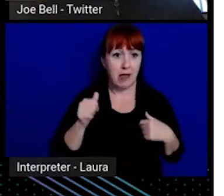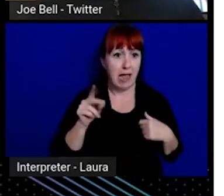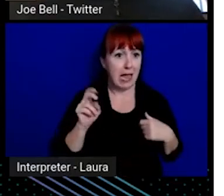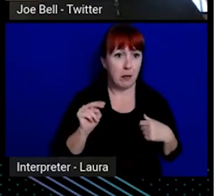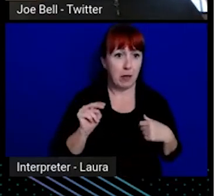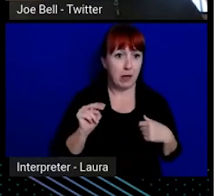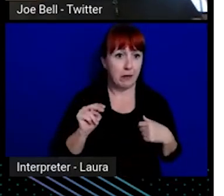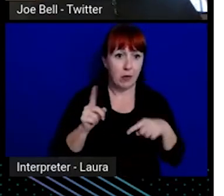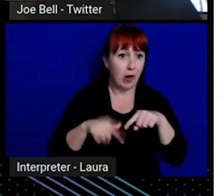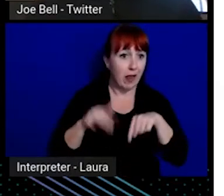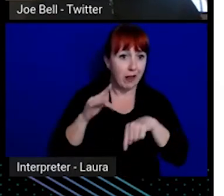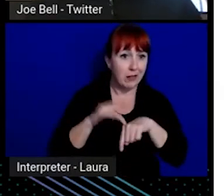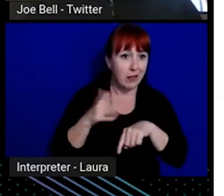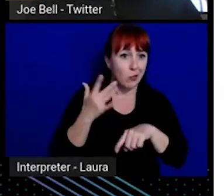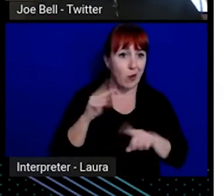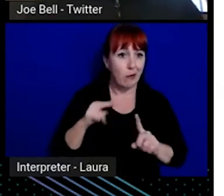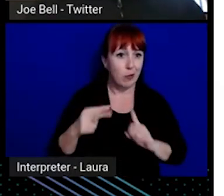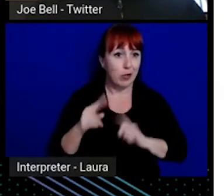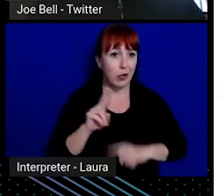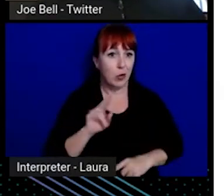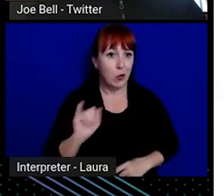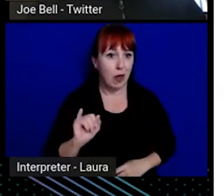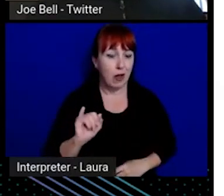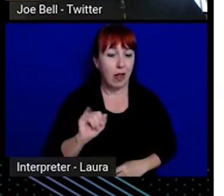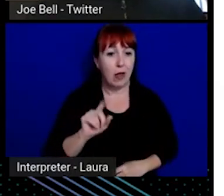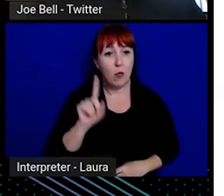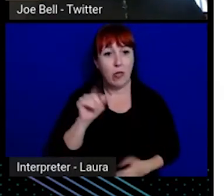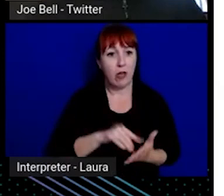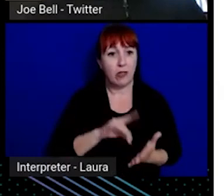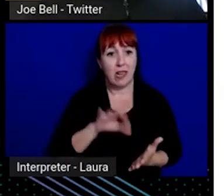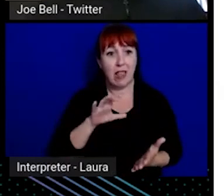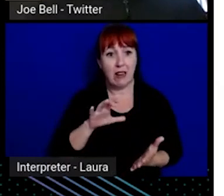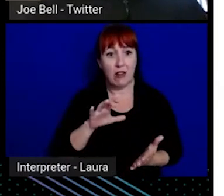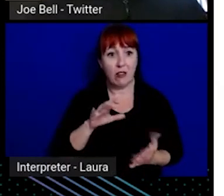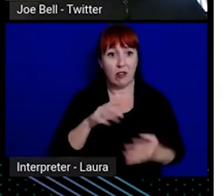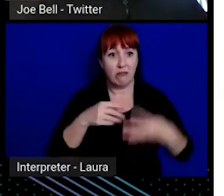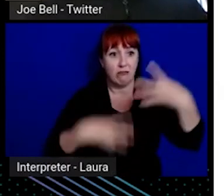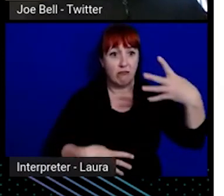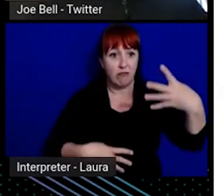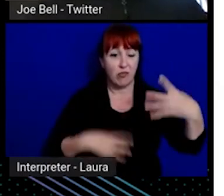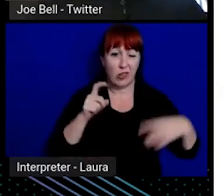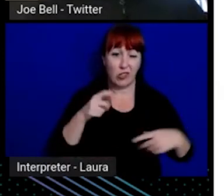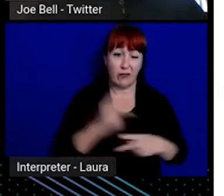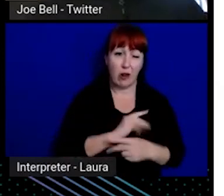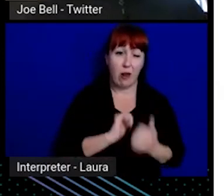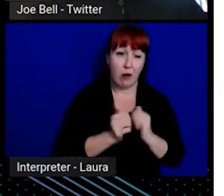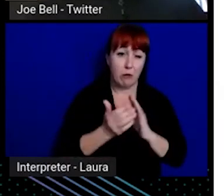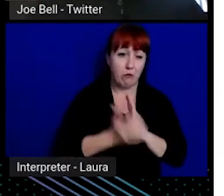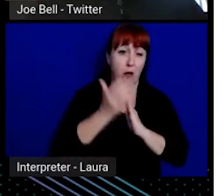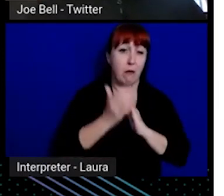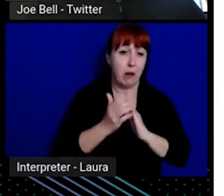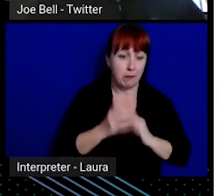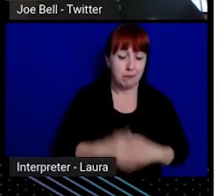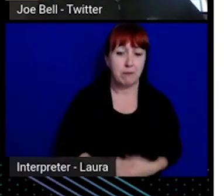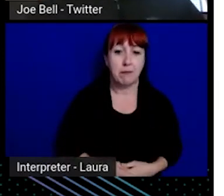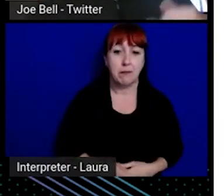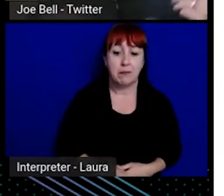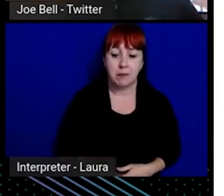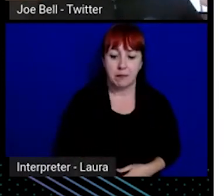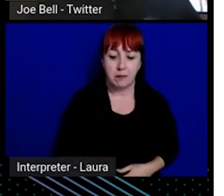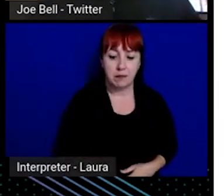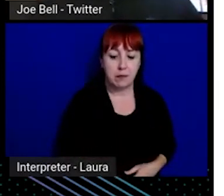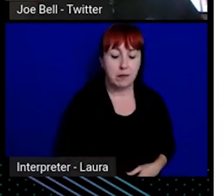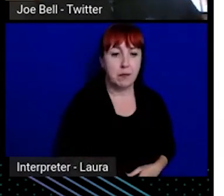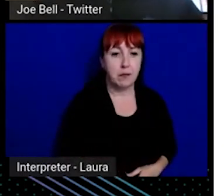UI or anything like that. And also there's 1,800 of them, so I should probably figure out a way to automate it. So what I did